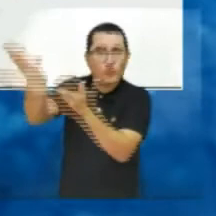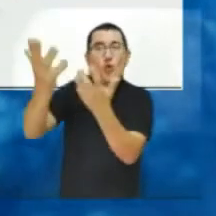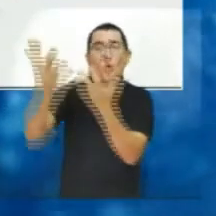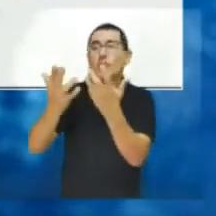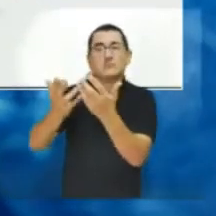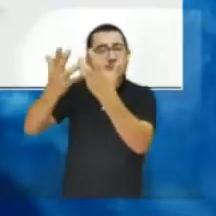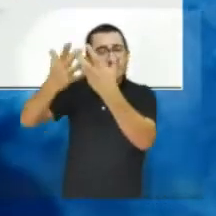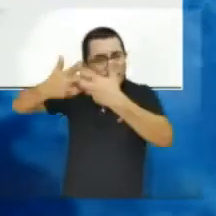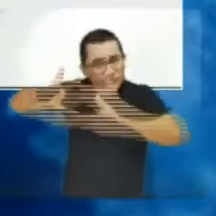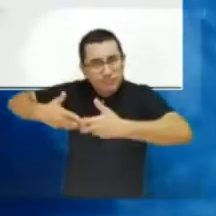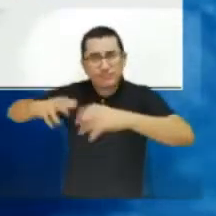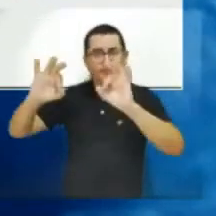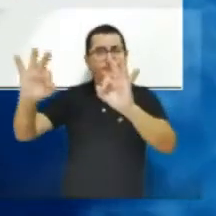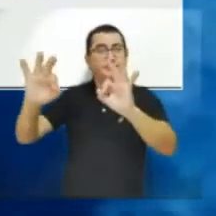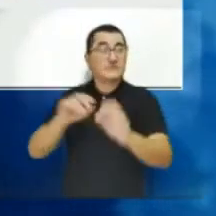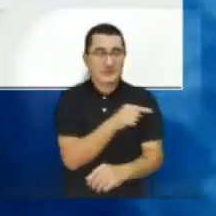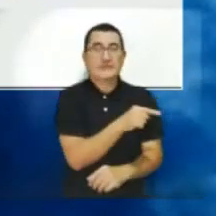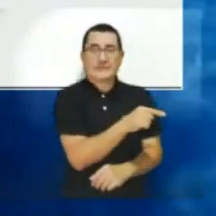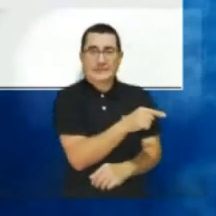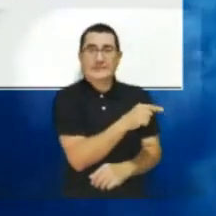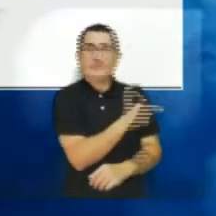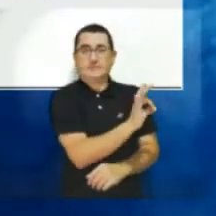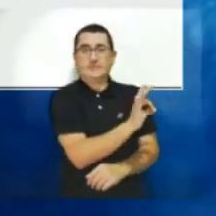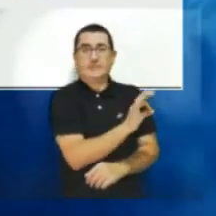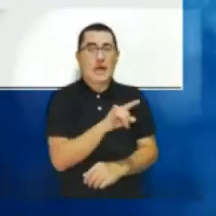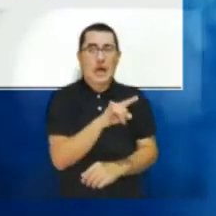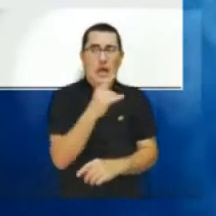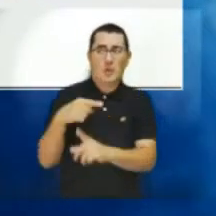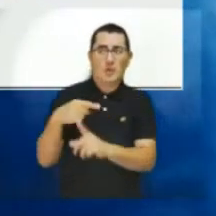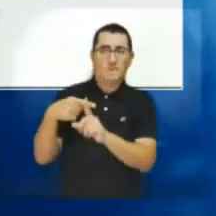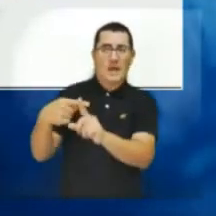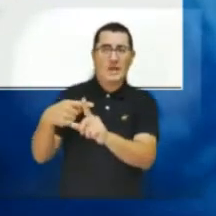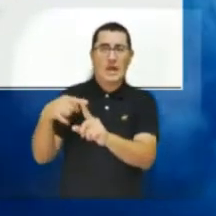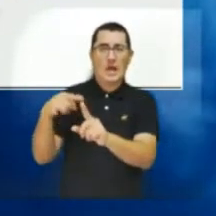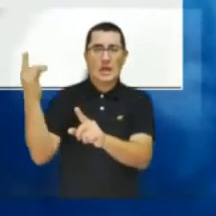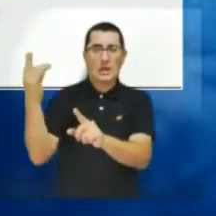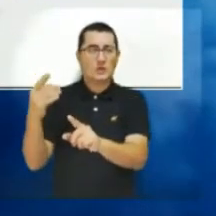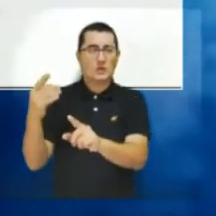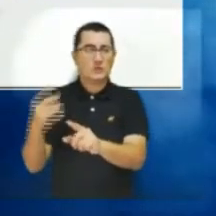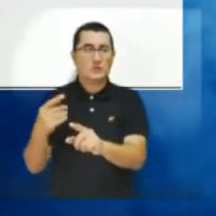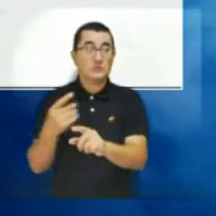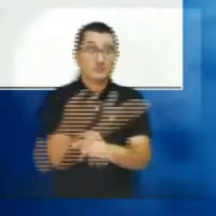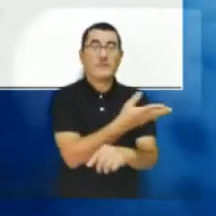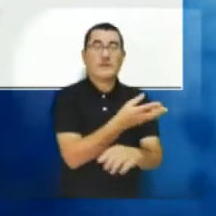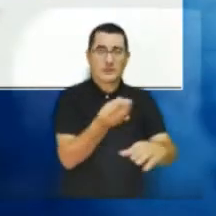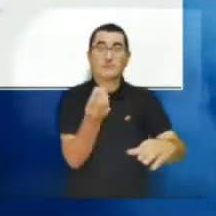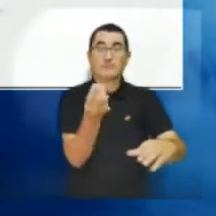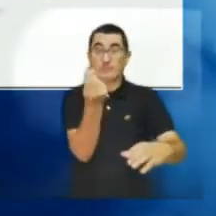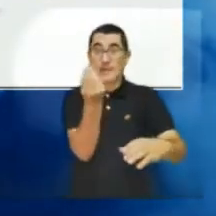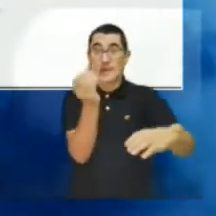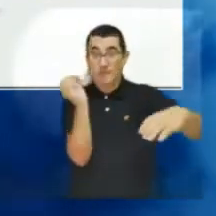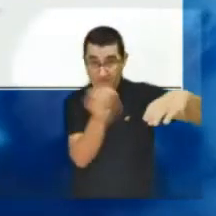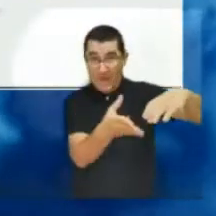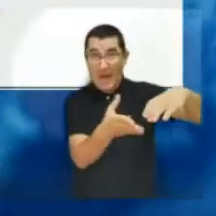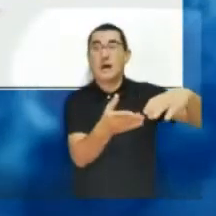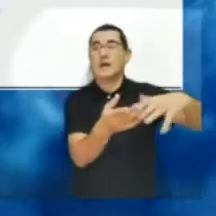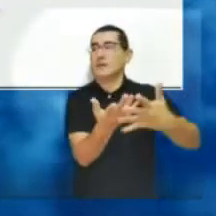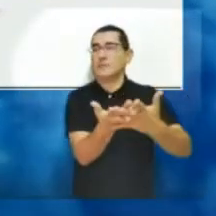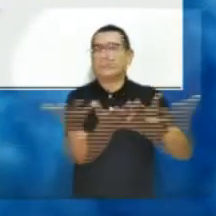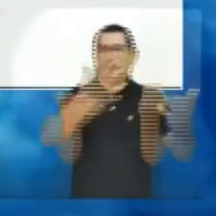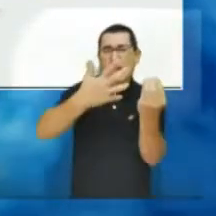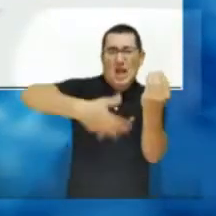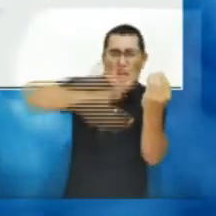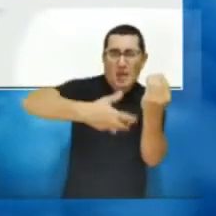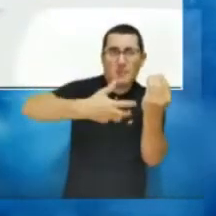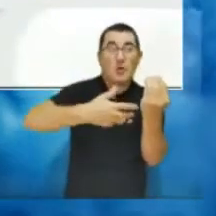in equipment, also changing methods, also training our control agents, and be